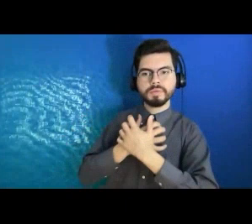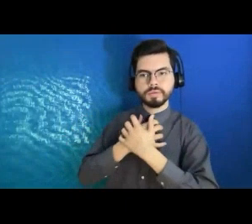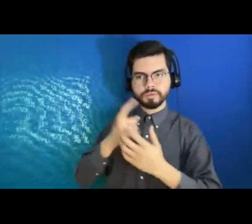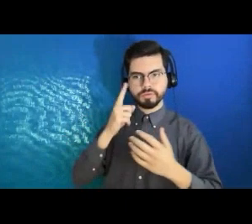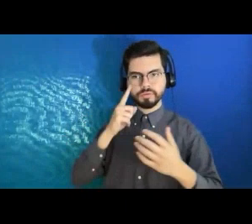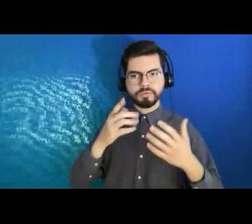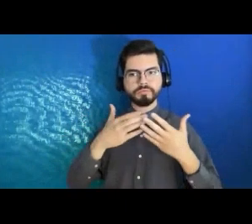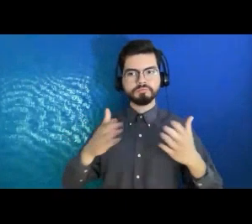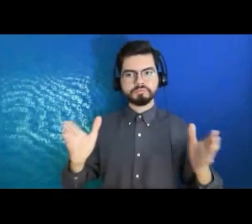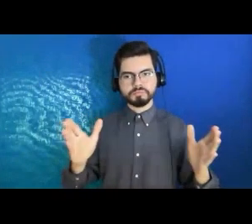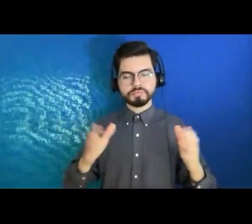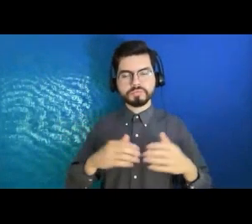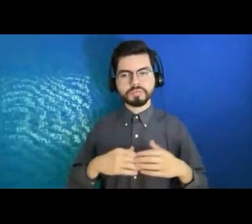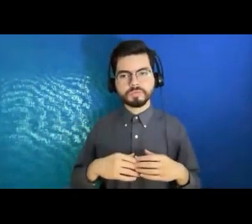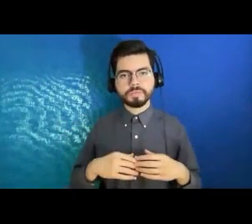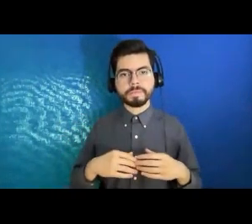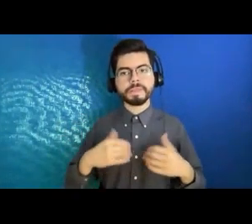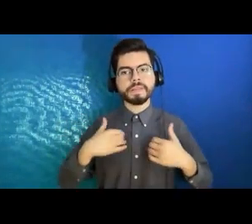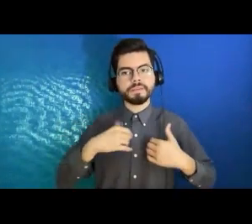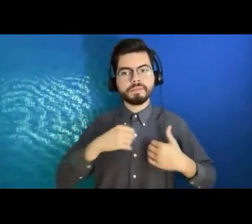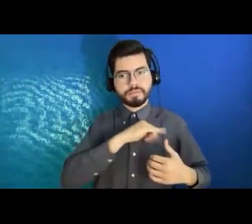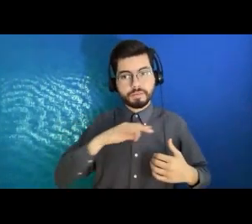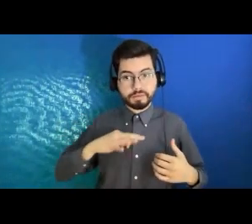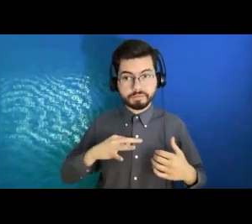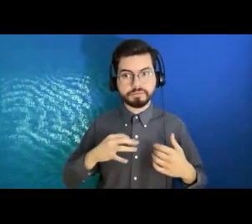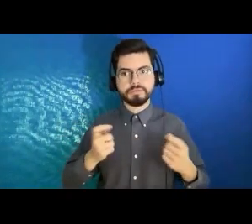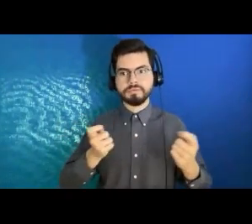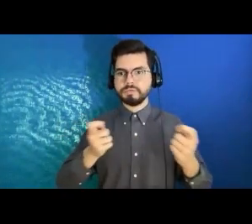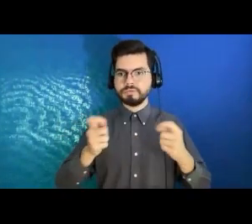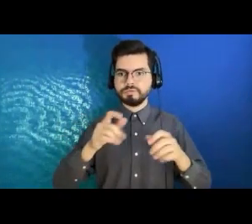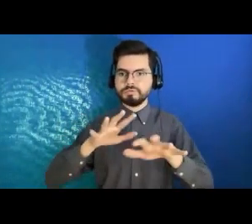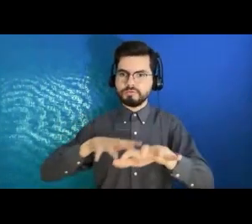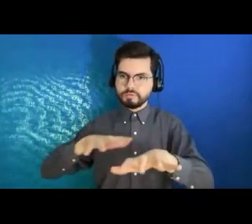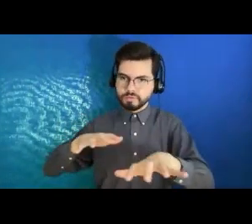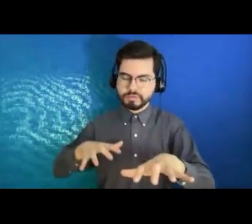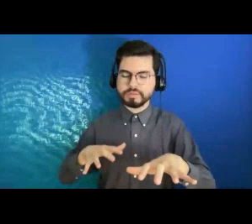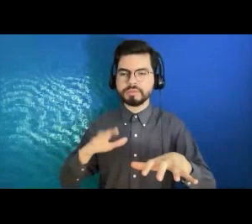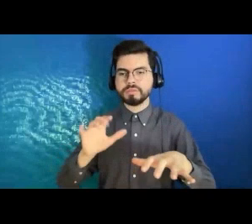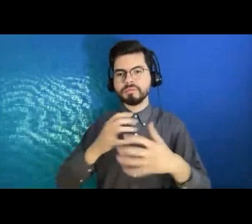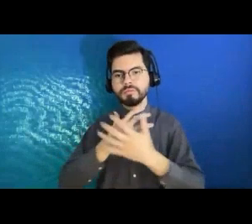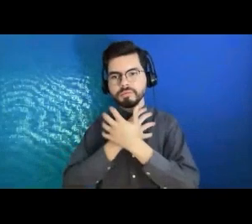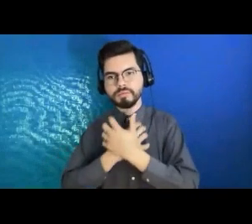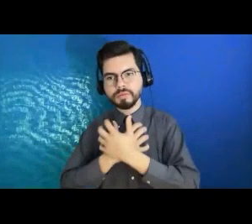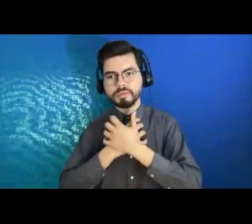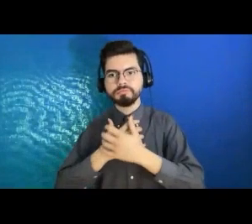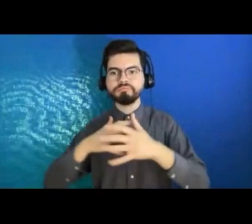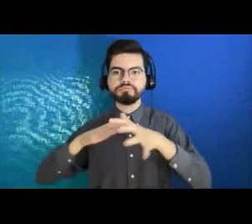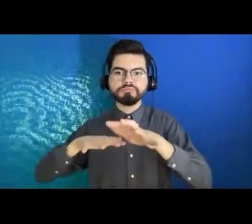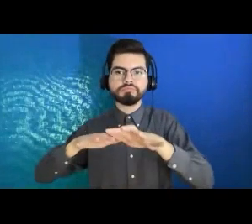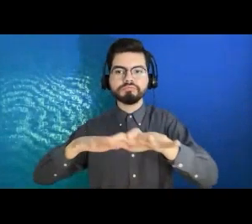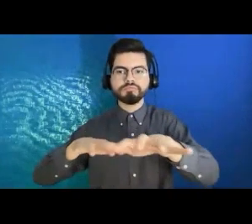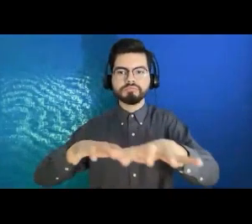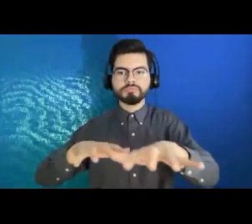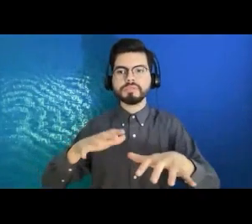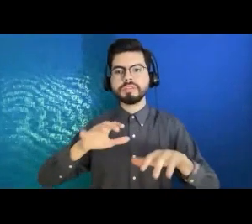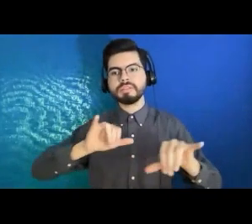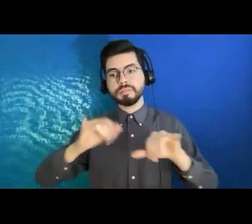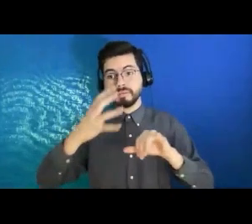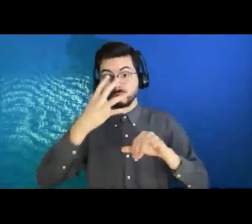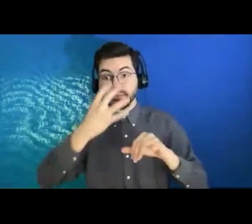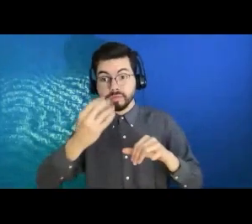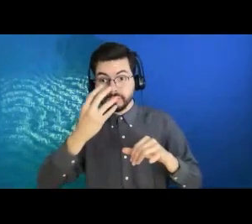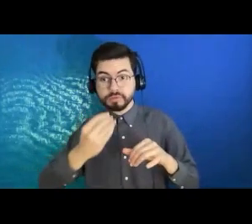the park that are trying to manage the traffic and people at bear jams, just like with wolf jams. We tolerate bears